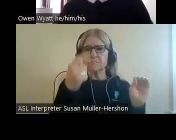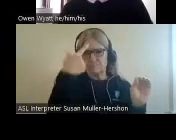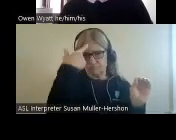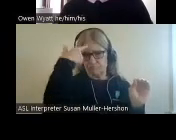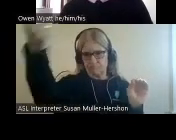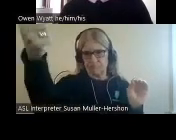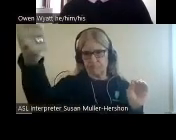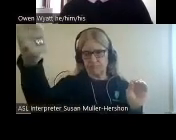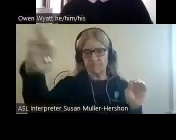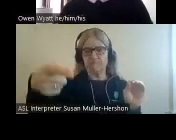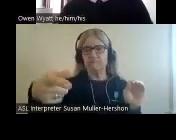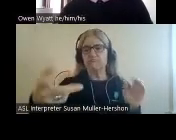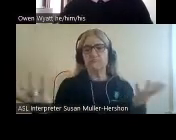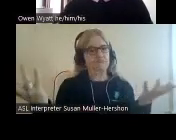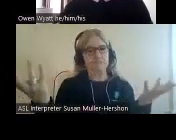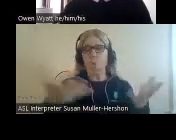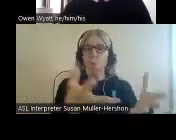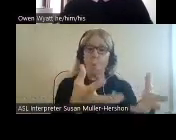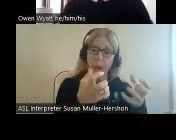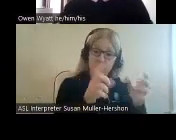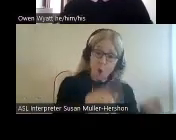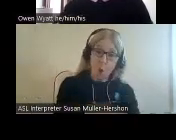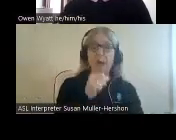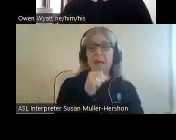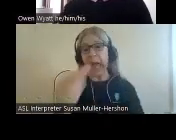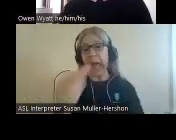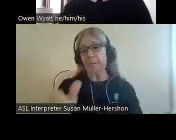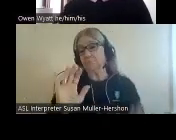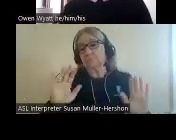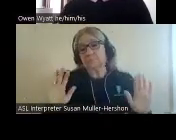control of whether you choose to access us or not.